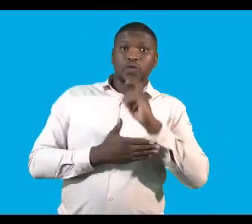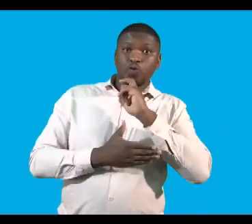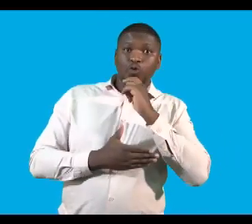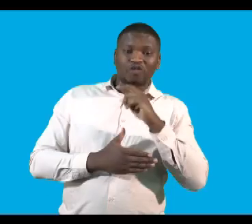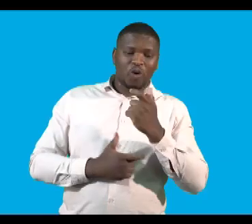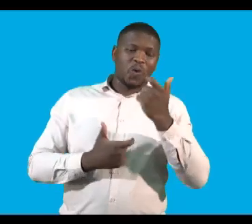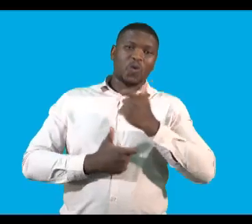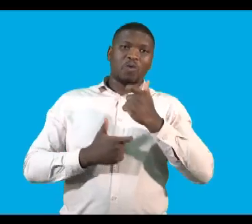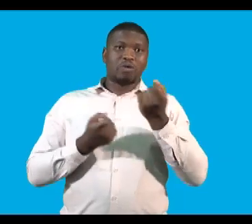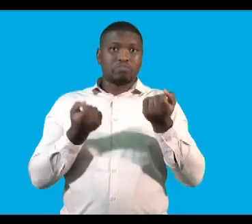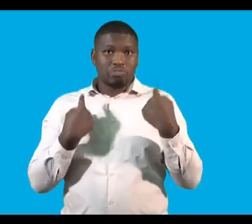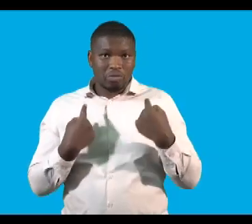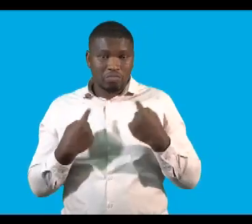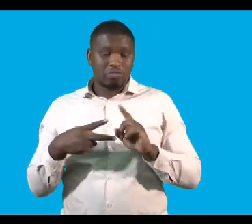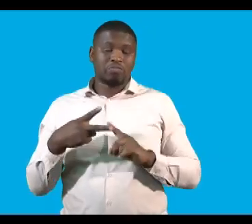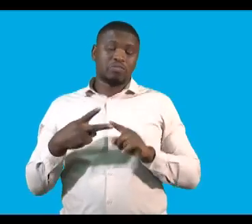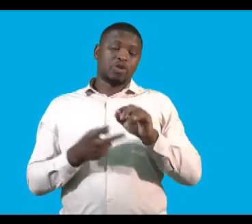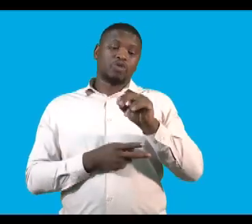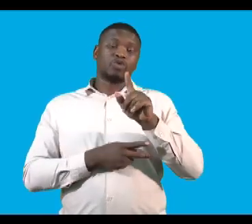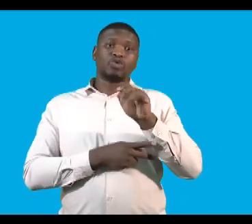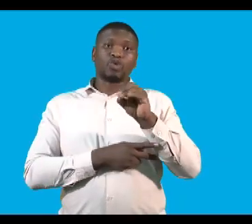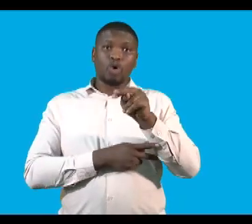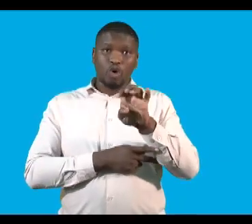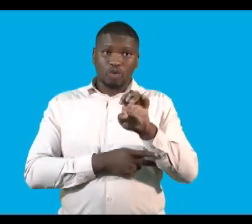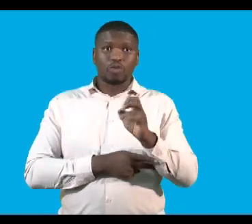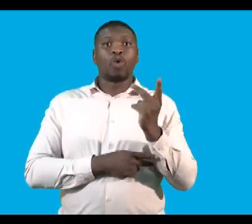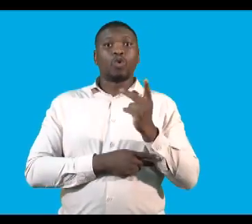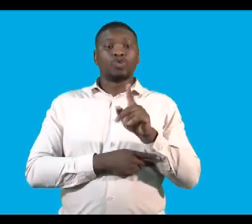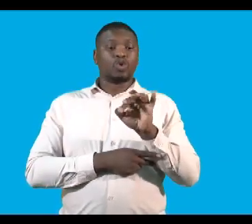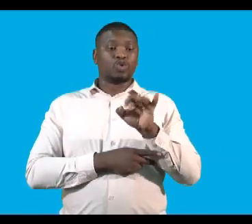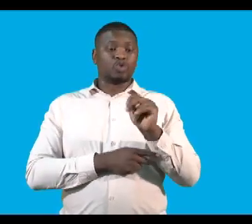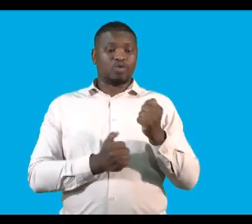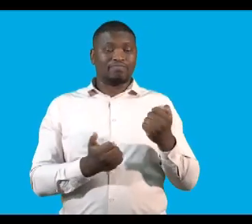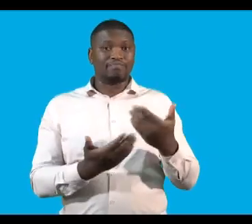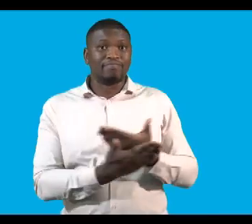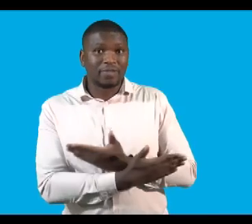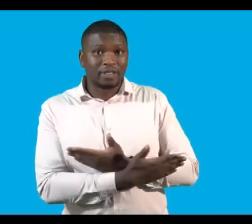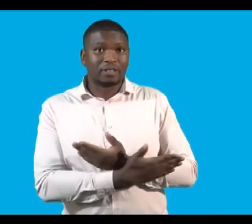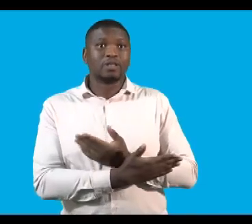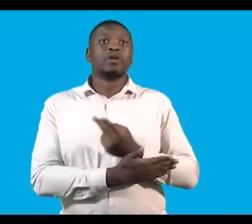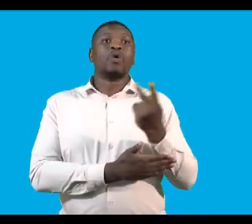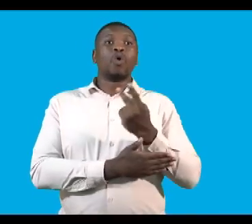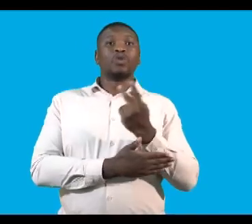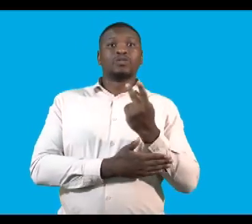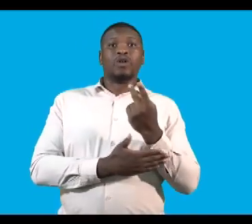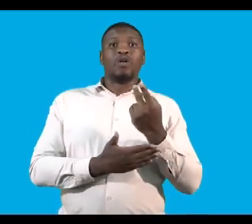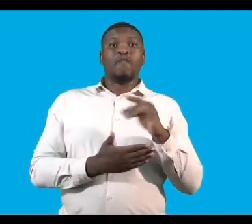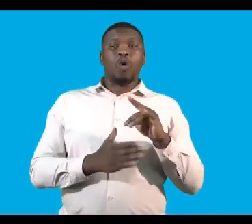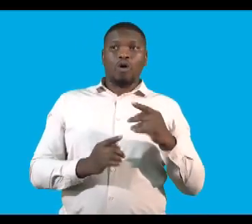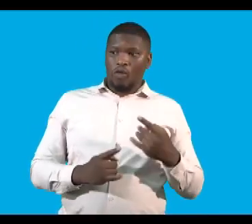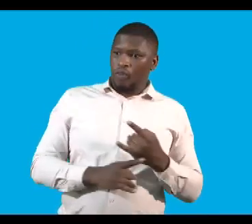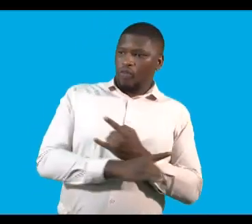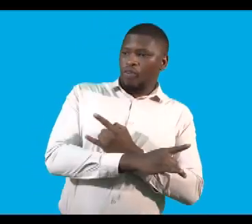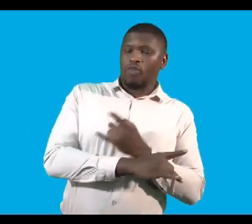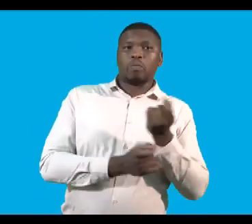of humor and tone, misunderstanding tone and sarcasm and a lack of vocabulary, and